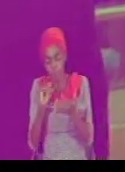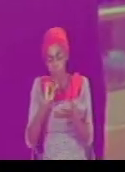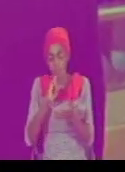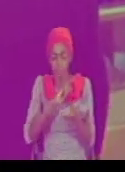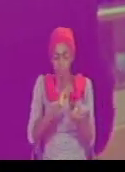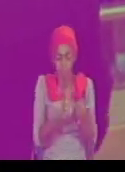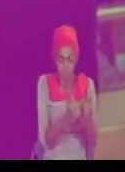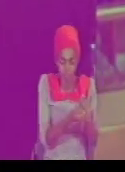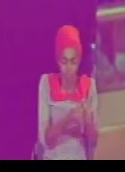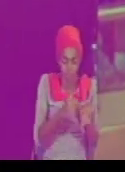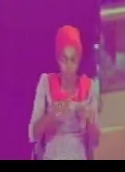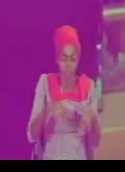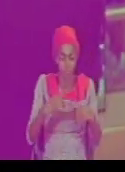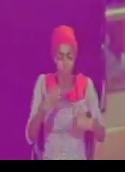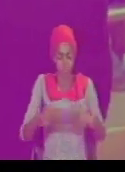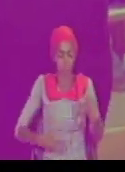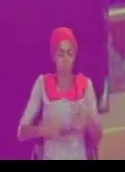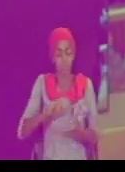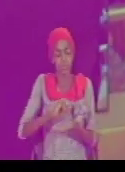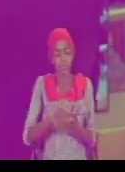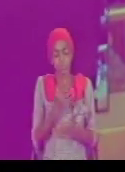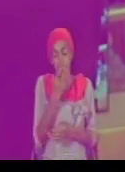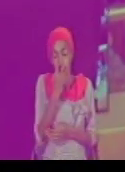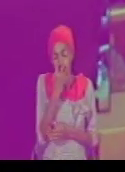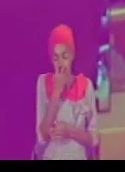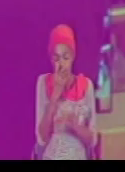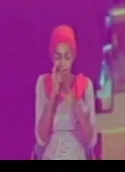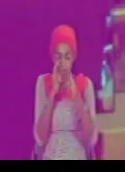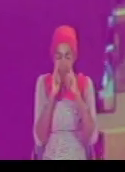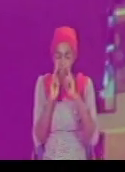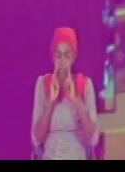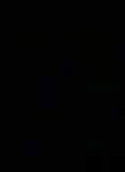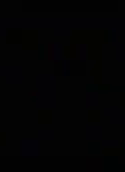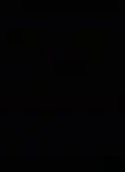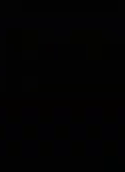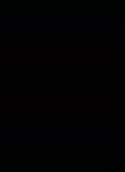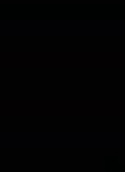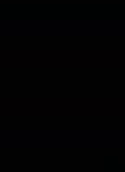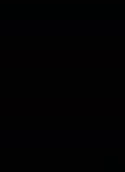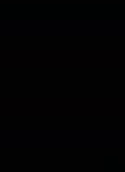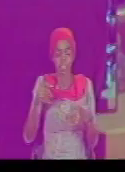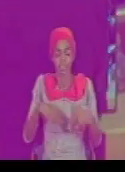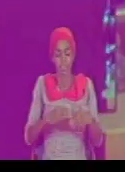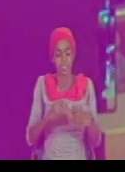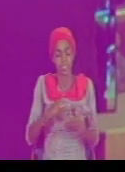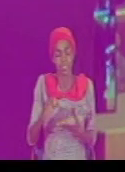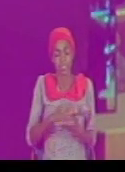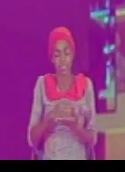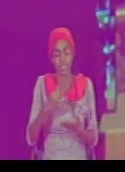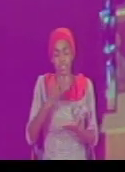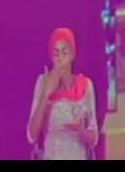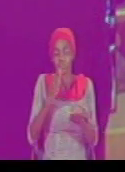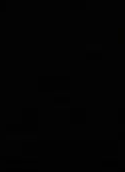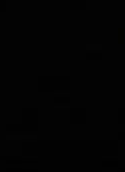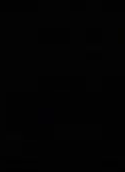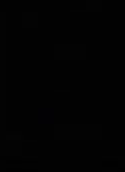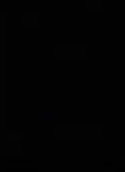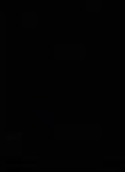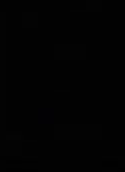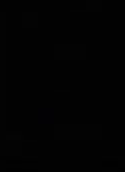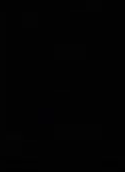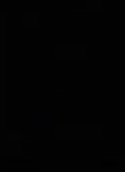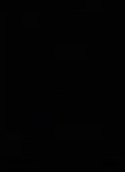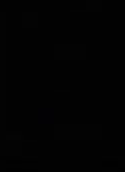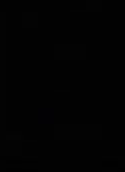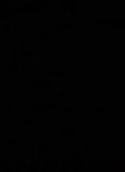are mourning, cheer them up. Let the song of praise be in every mouth in Jesus'